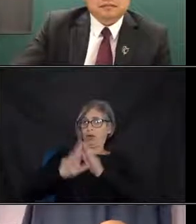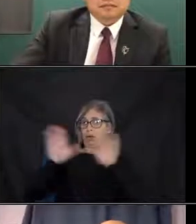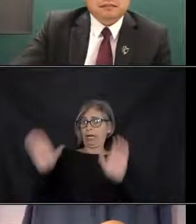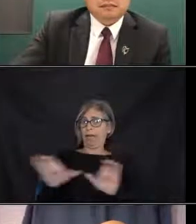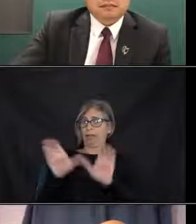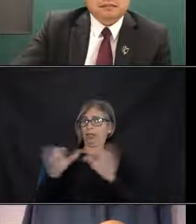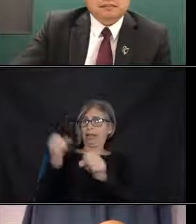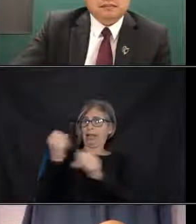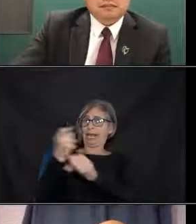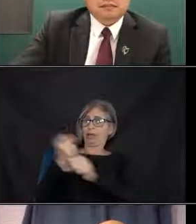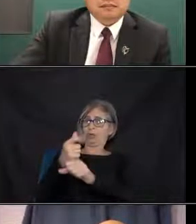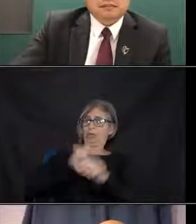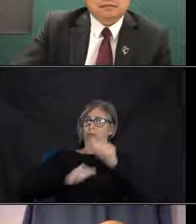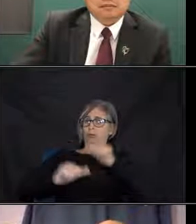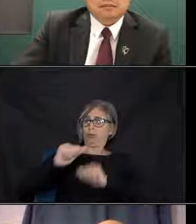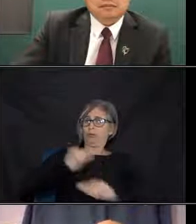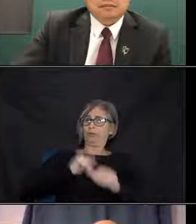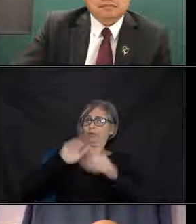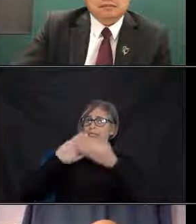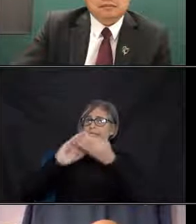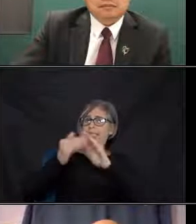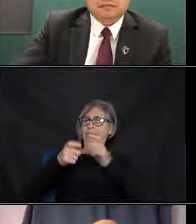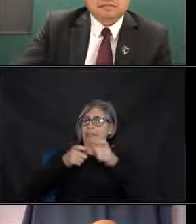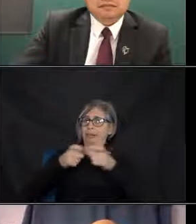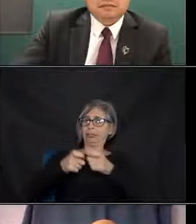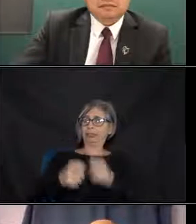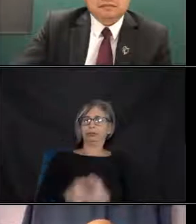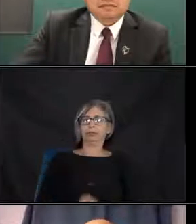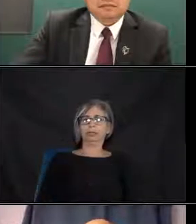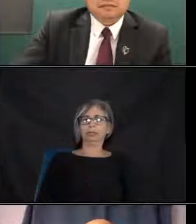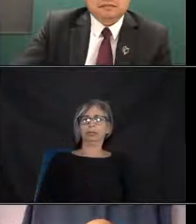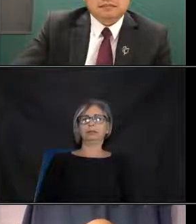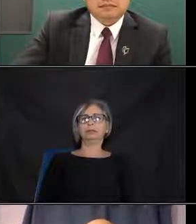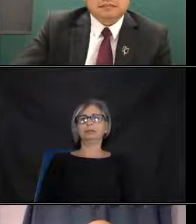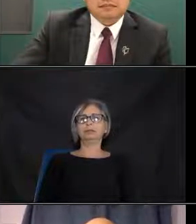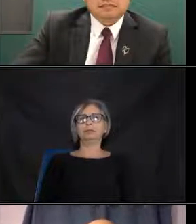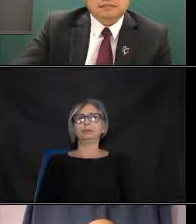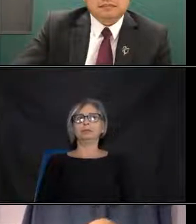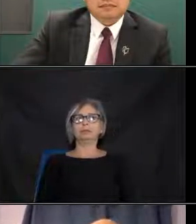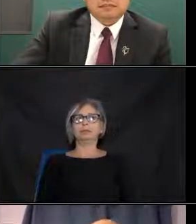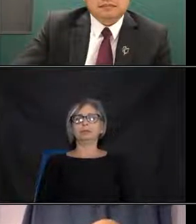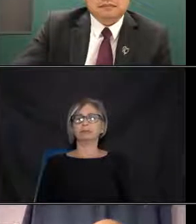annual performance evaluation for the city manager. Julie?